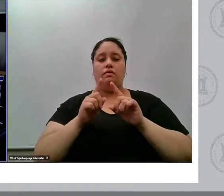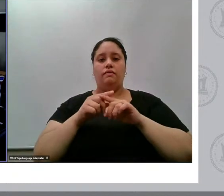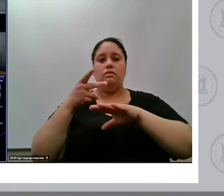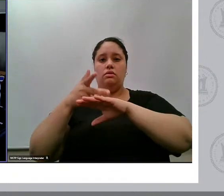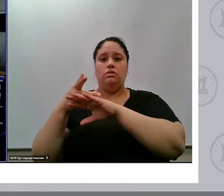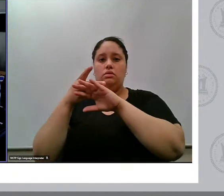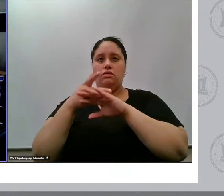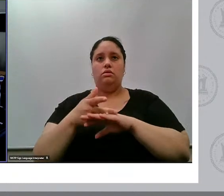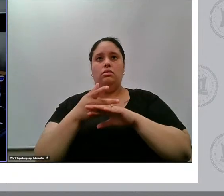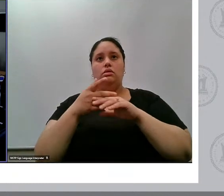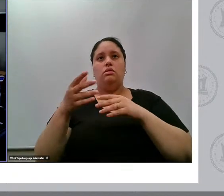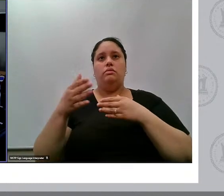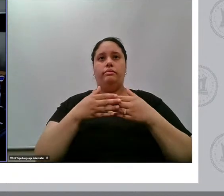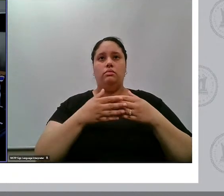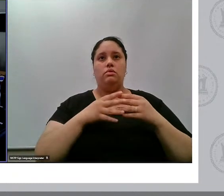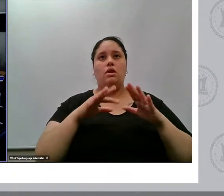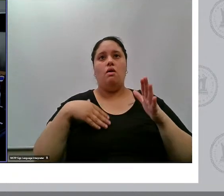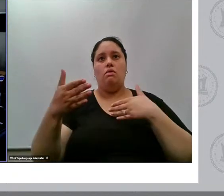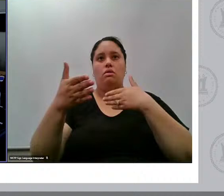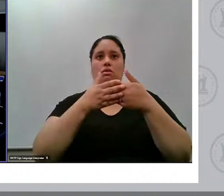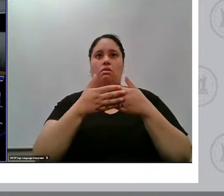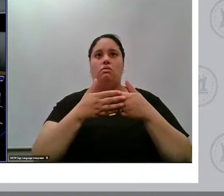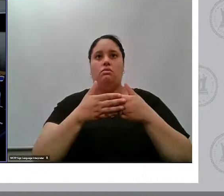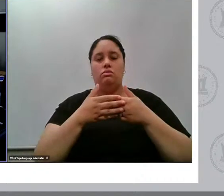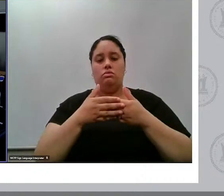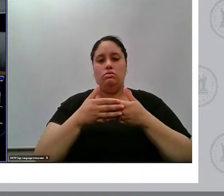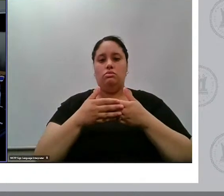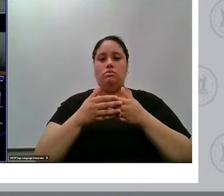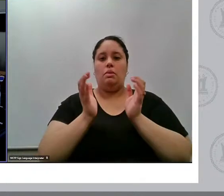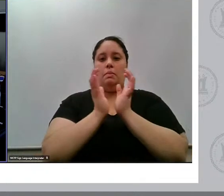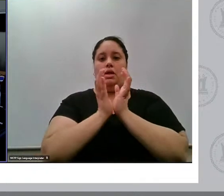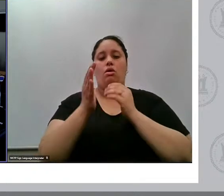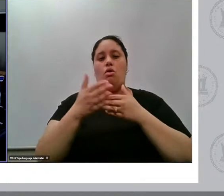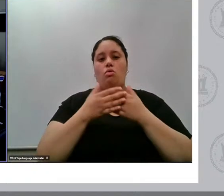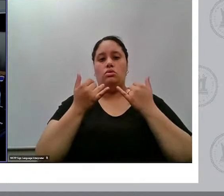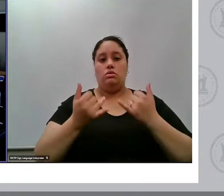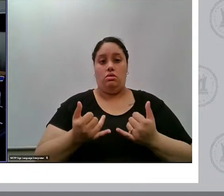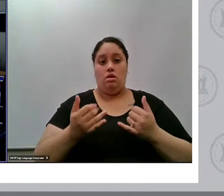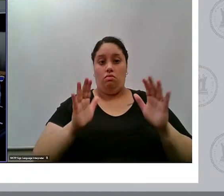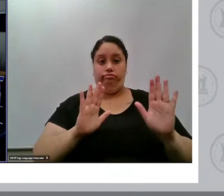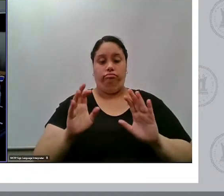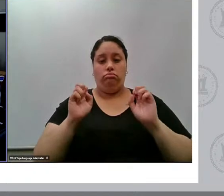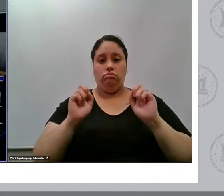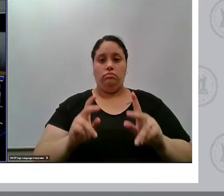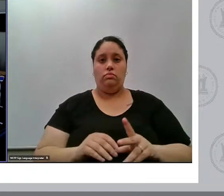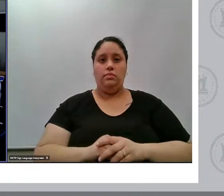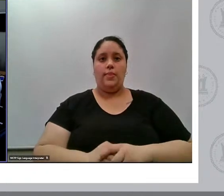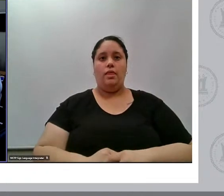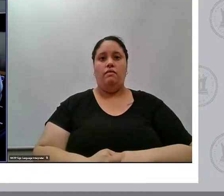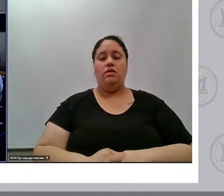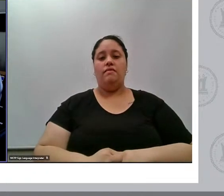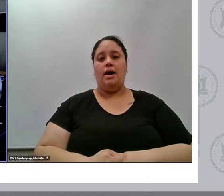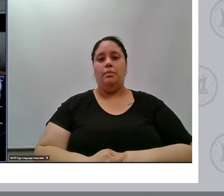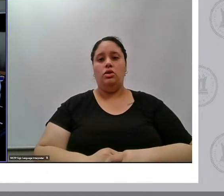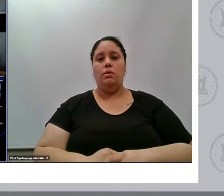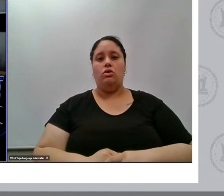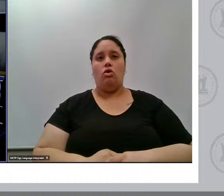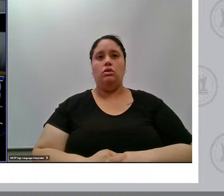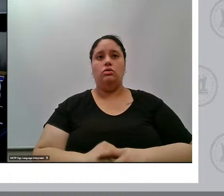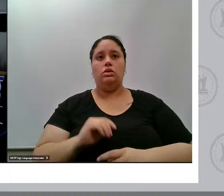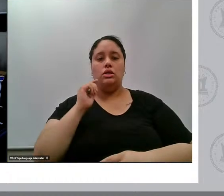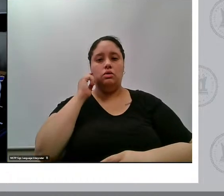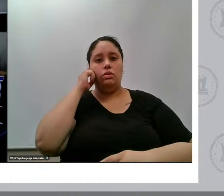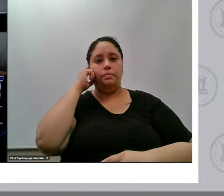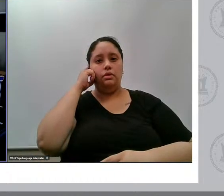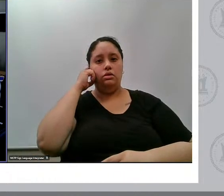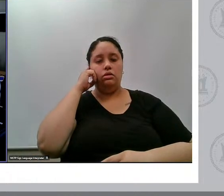So I will now close this portion of the meeting, if that's in order. And I would also like to